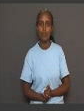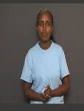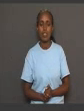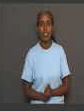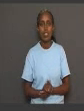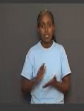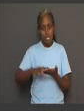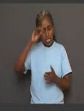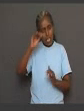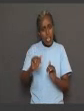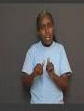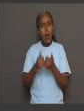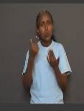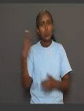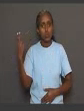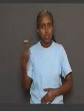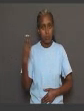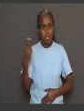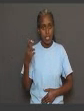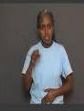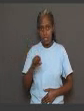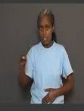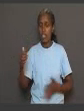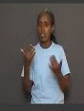Let us learn how to apply scalars now.